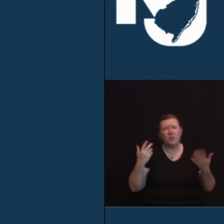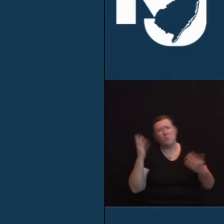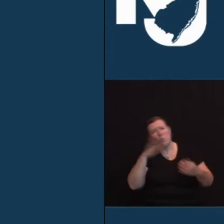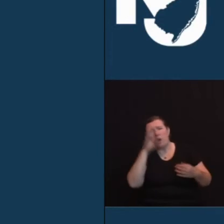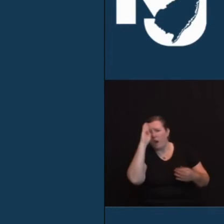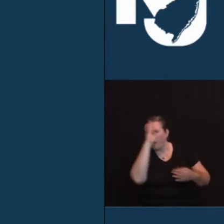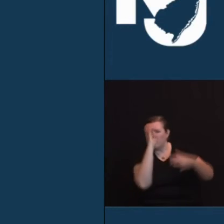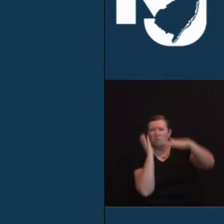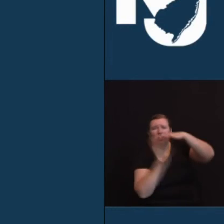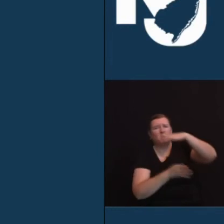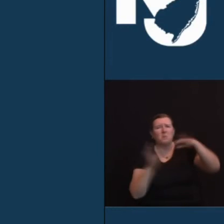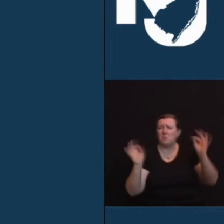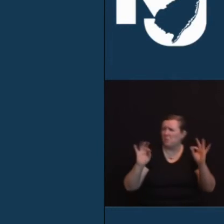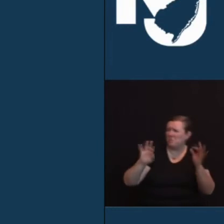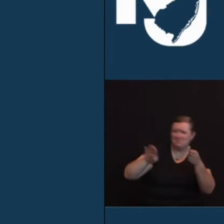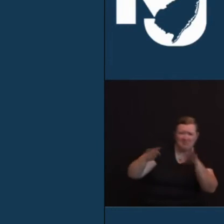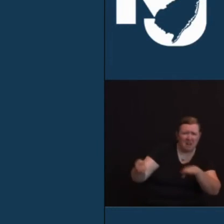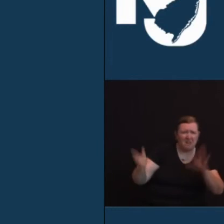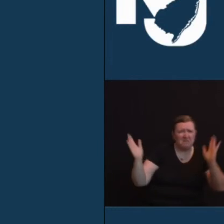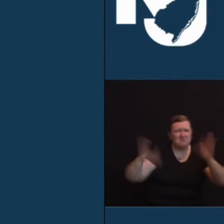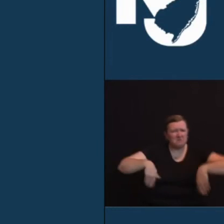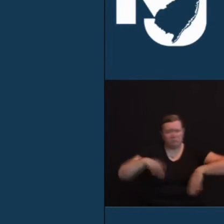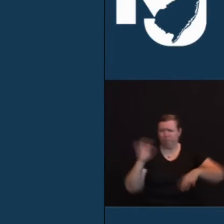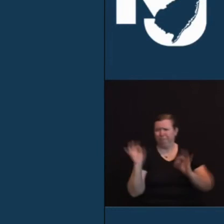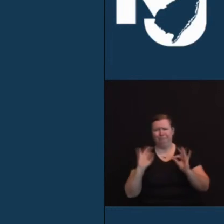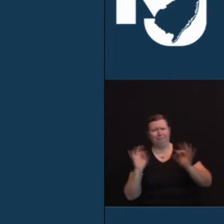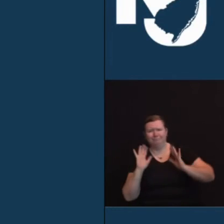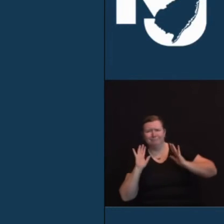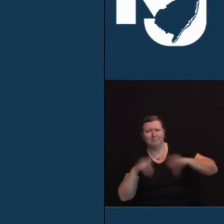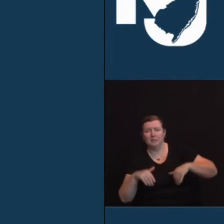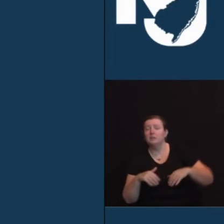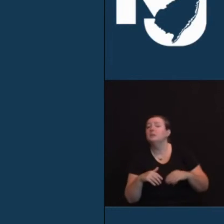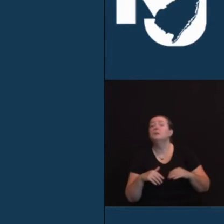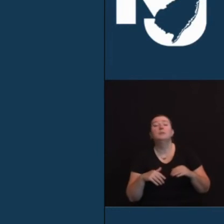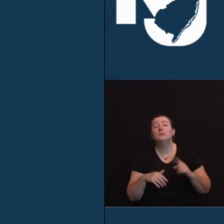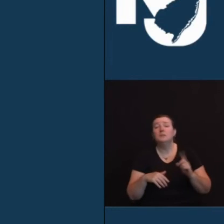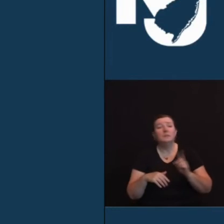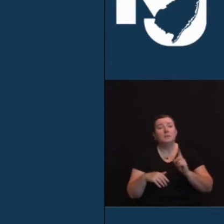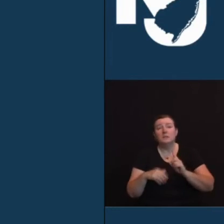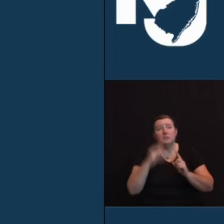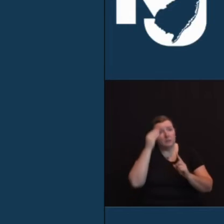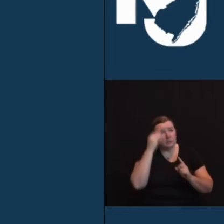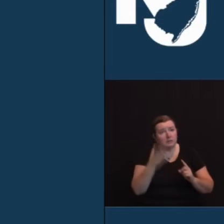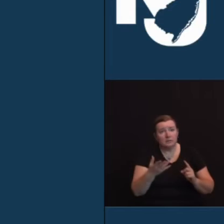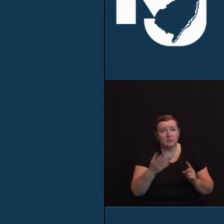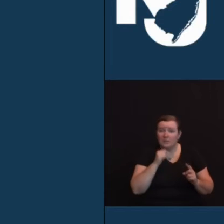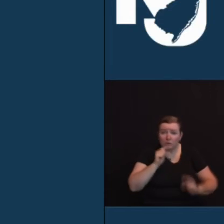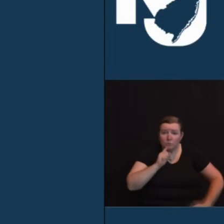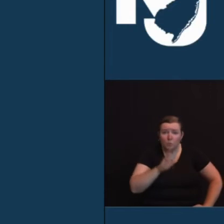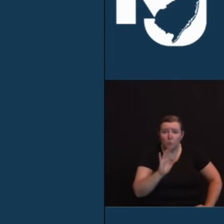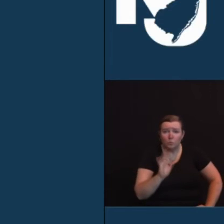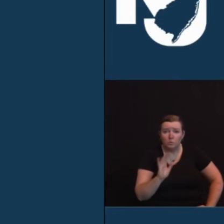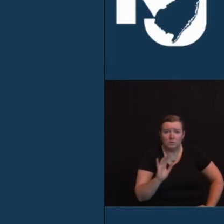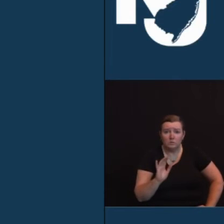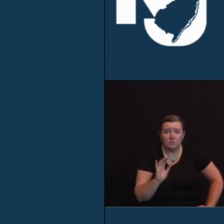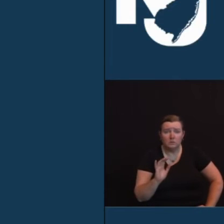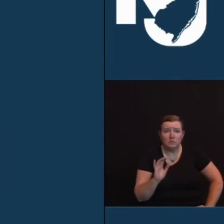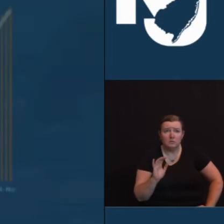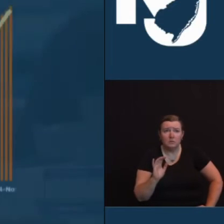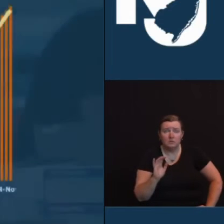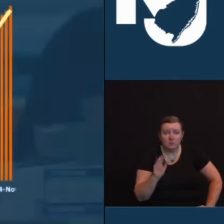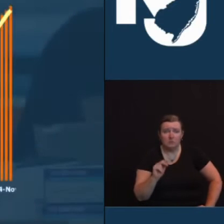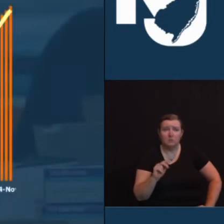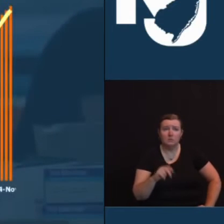think you're the victim of some witch hunt. Whatever the reason is, I can assure you it is false. It is a myth. These are the